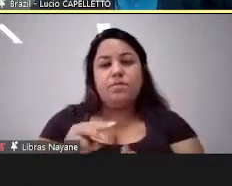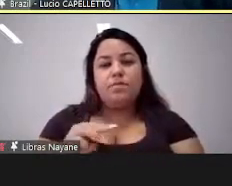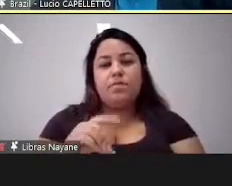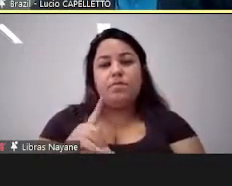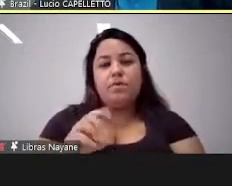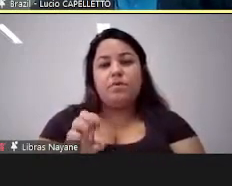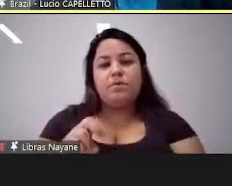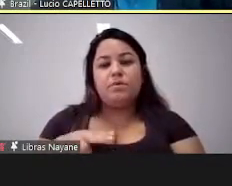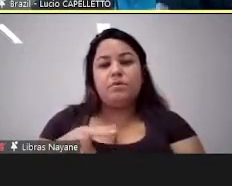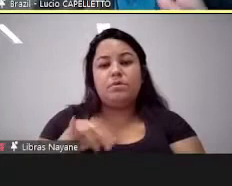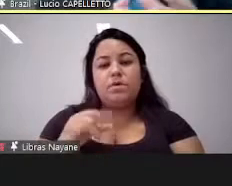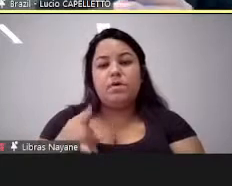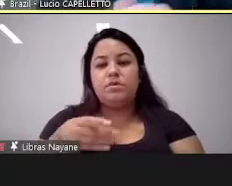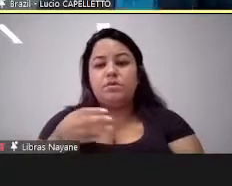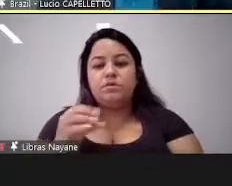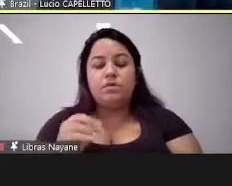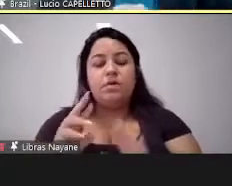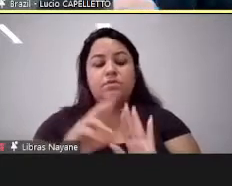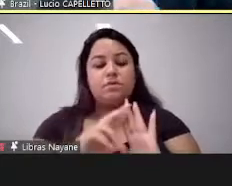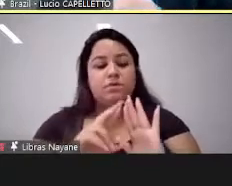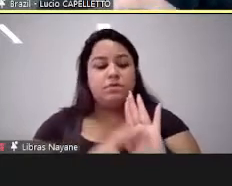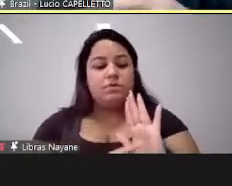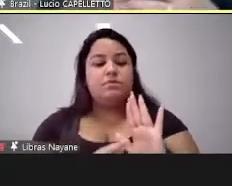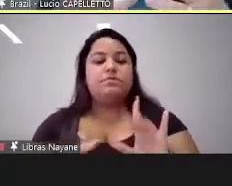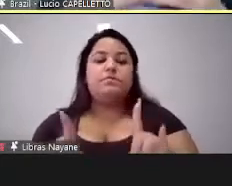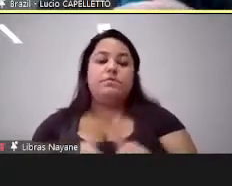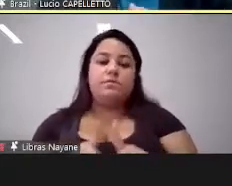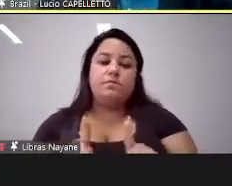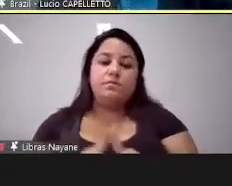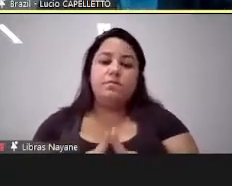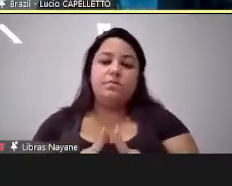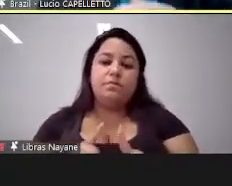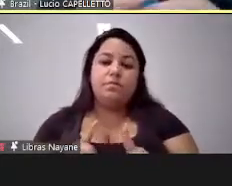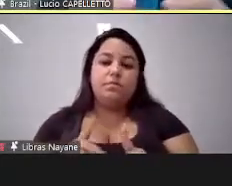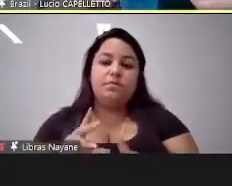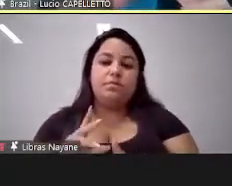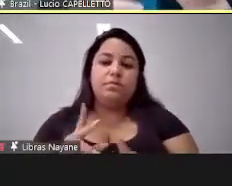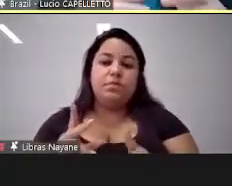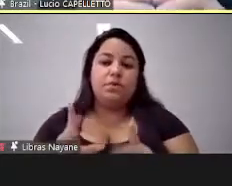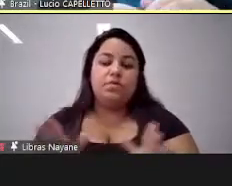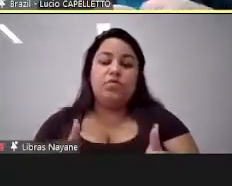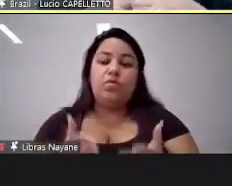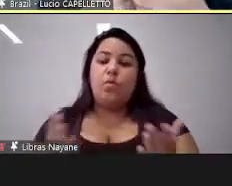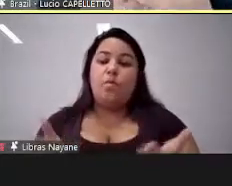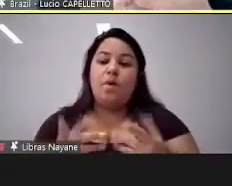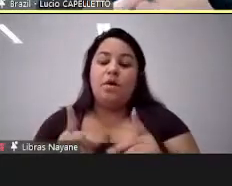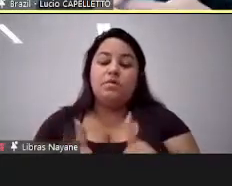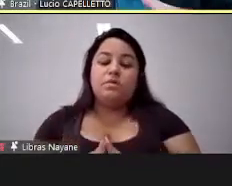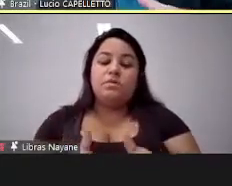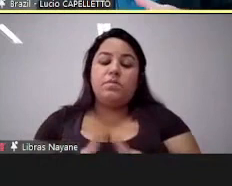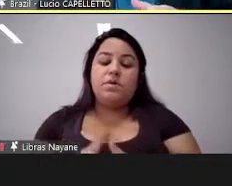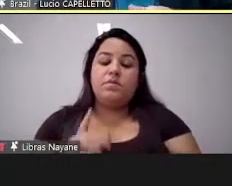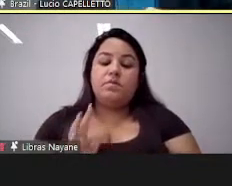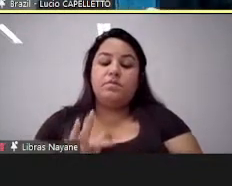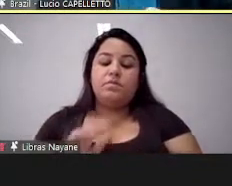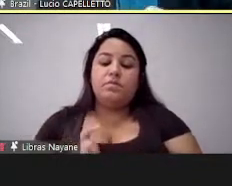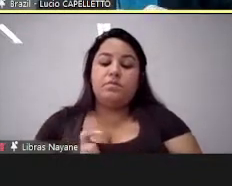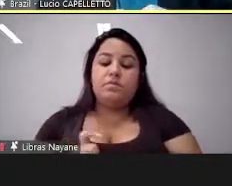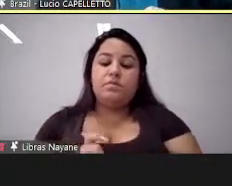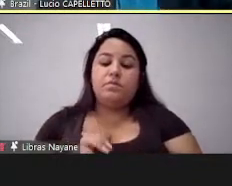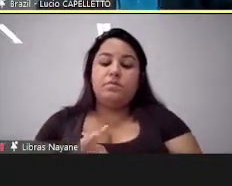flexibilization and modernization or updating the rules in terms of harmonization and